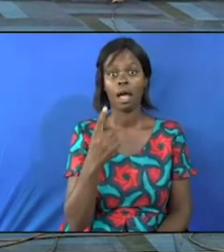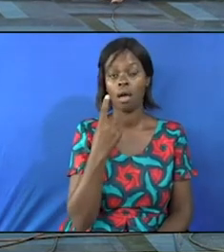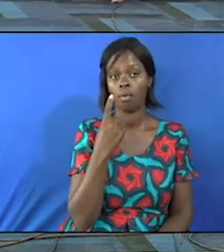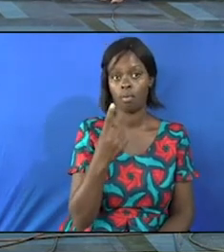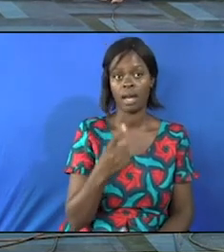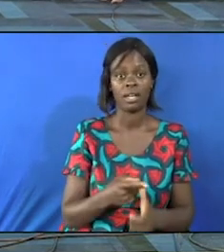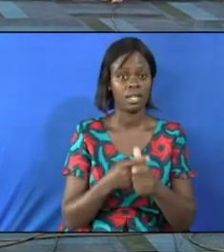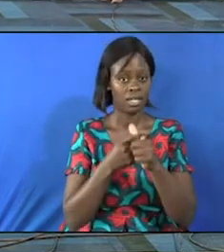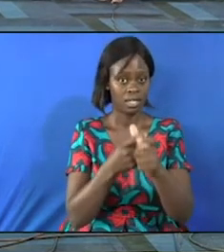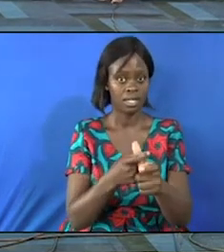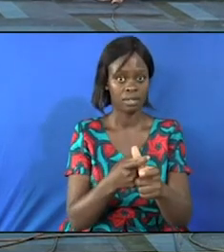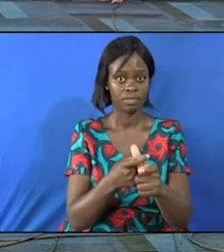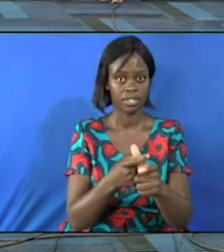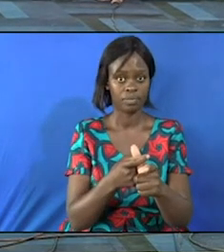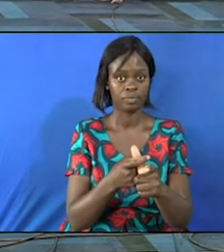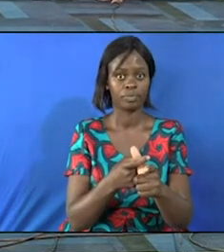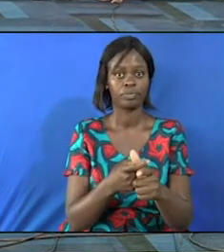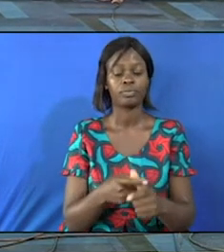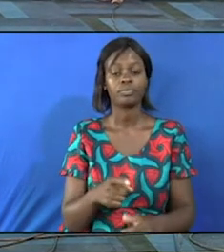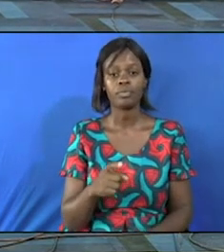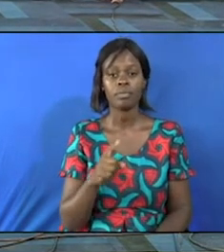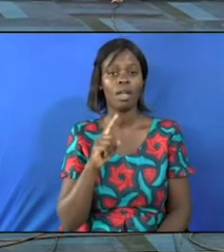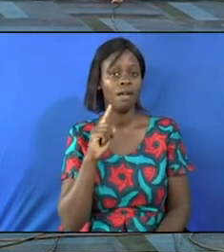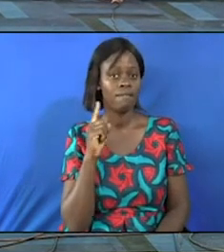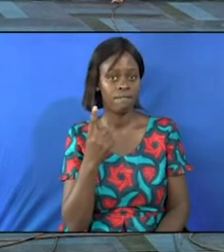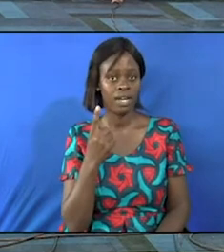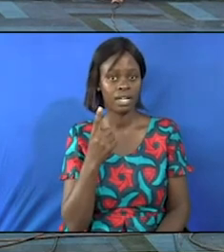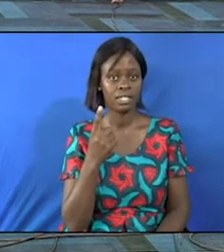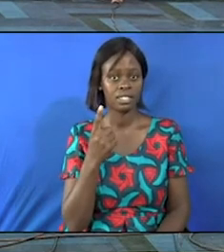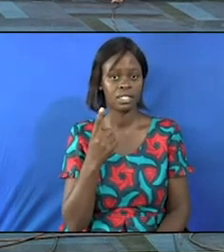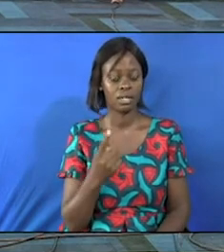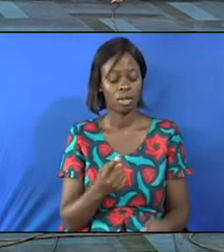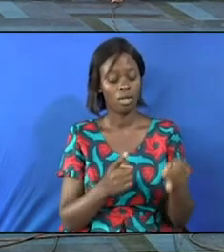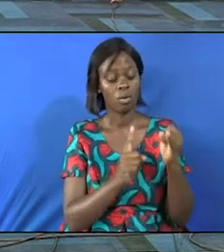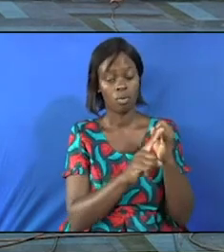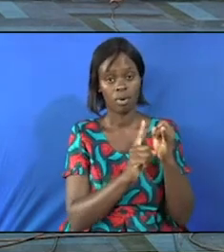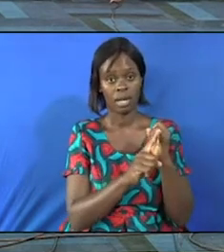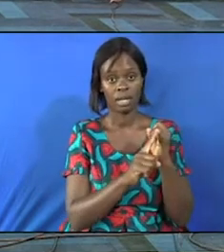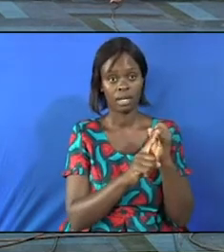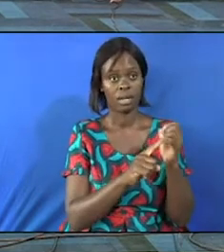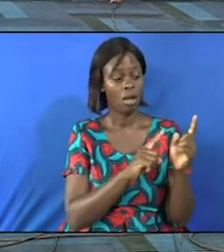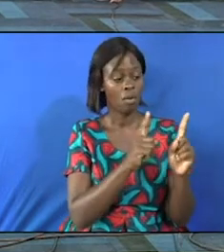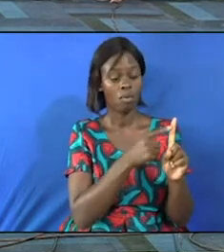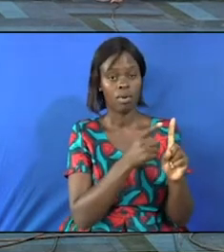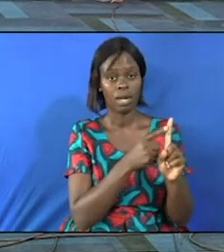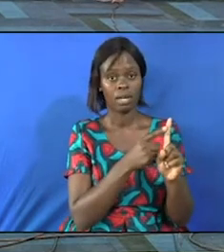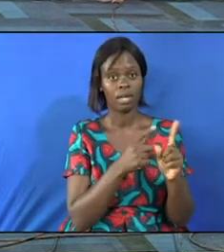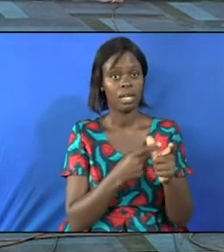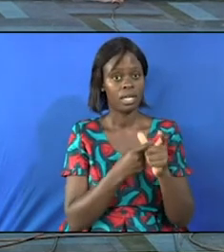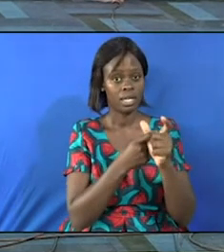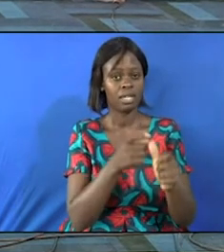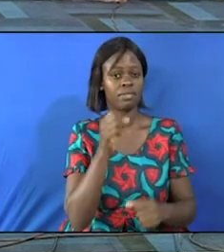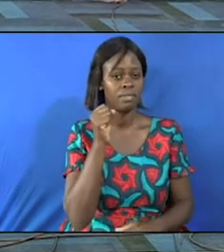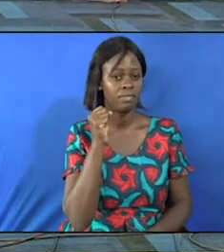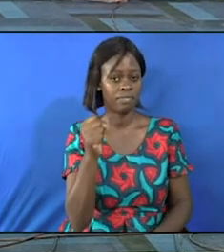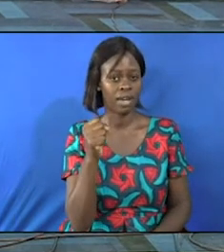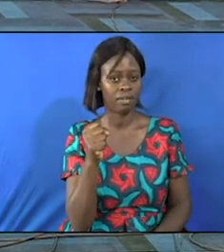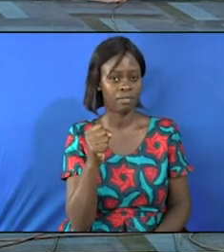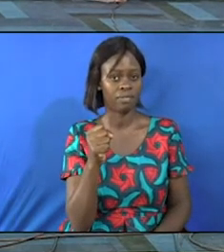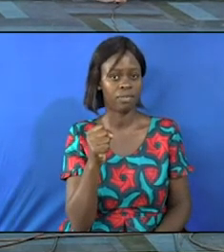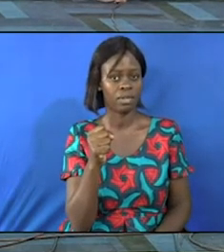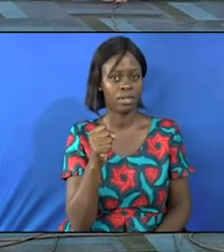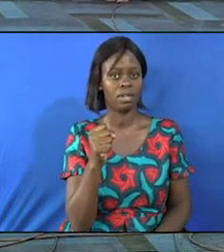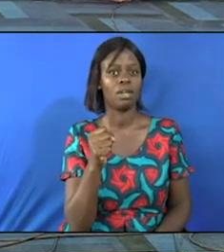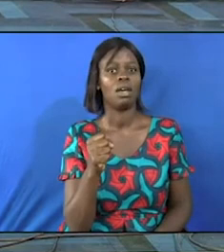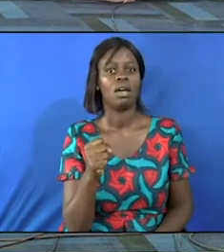his and made 2 more. The one with 1 talent instead buried his in the ground. When the master came back, he took it and gave it